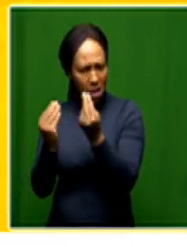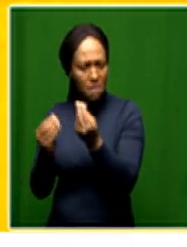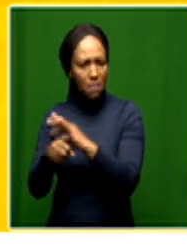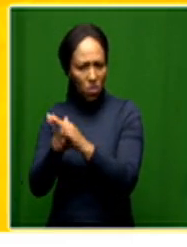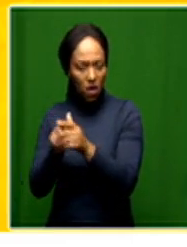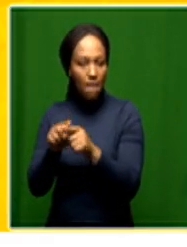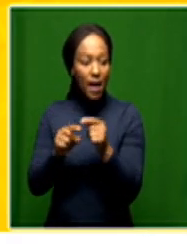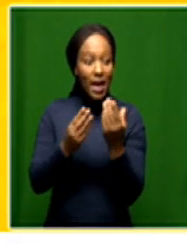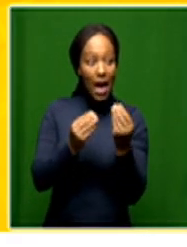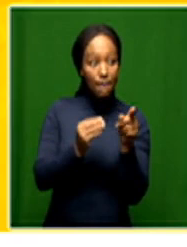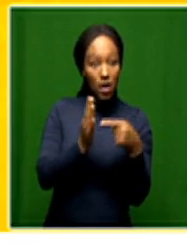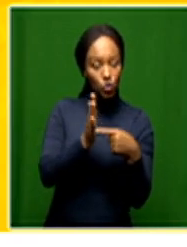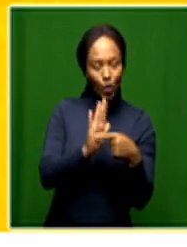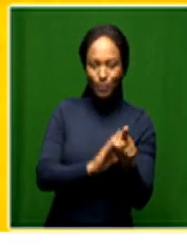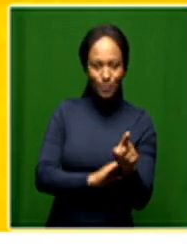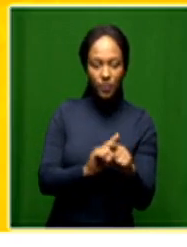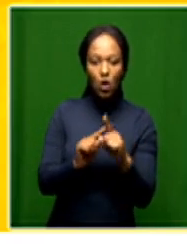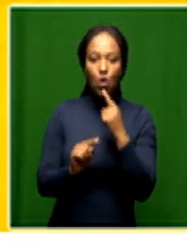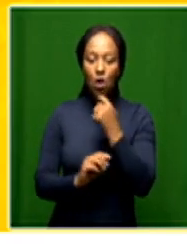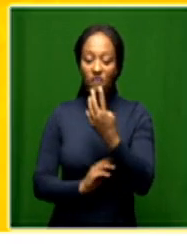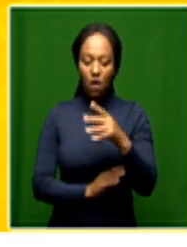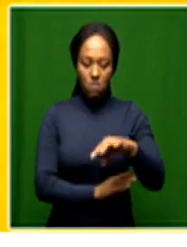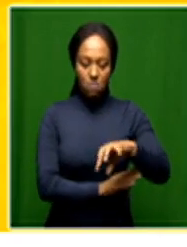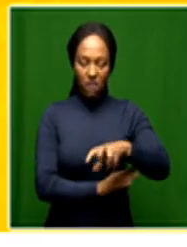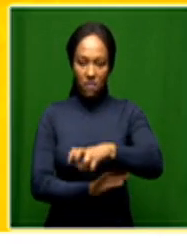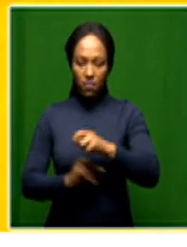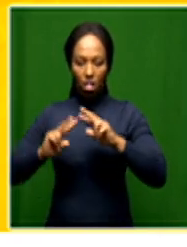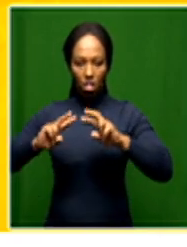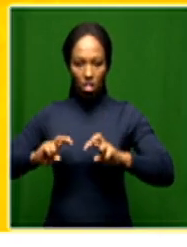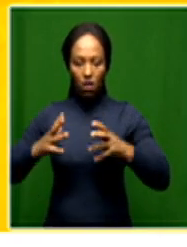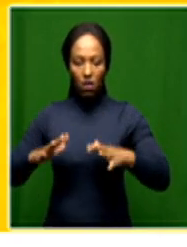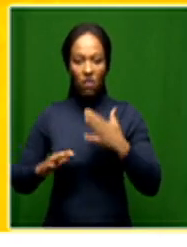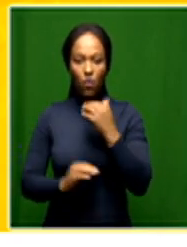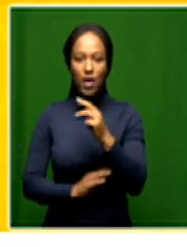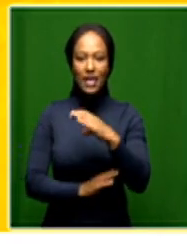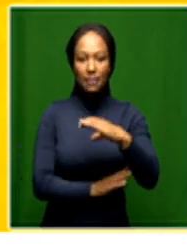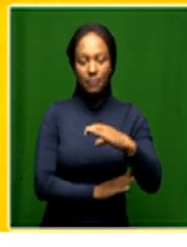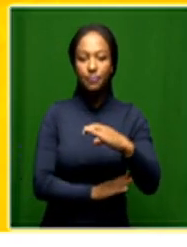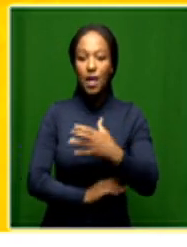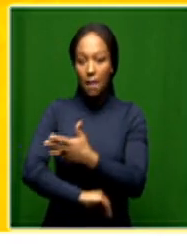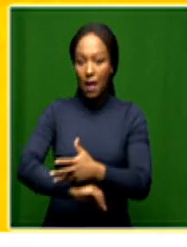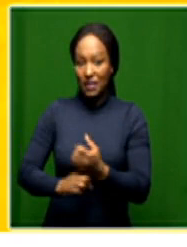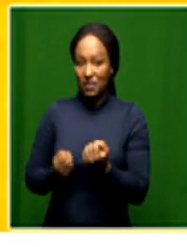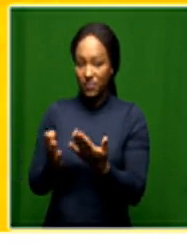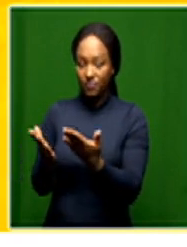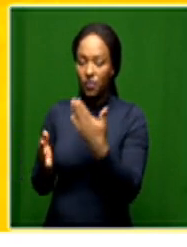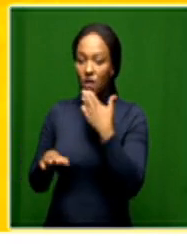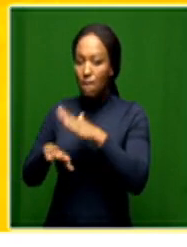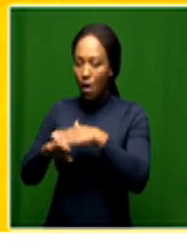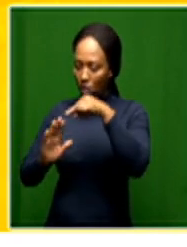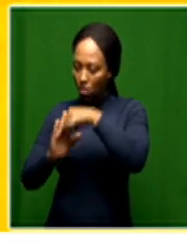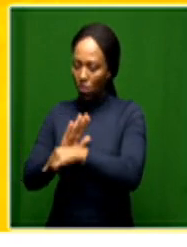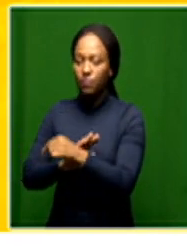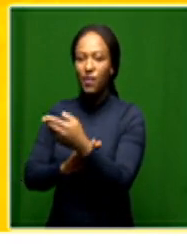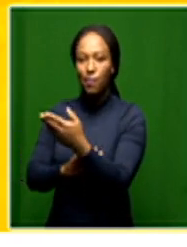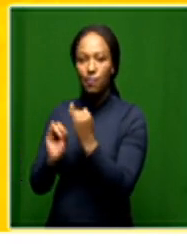show. The study was conducted in 4 provinces in partnership with the Western Cape Blood Service. To tell us more, we're joined now by Marion